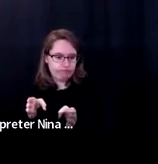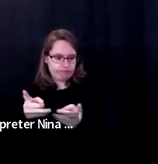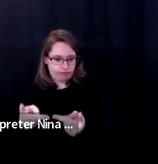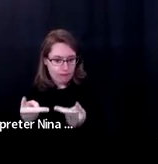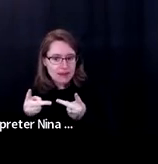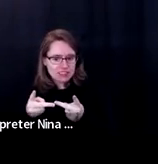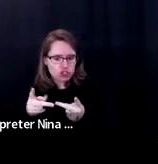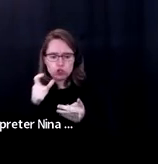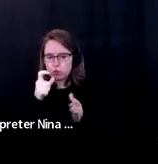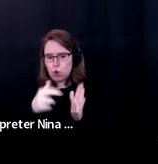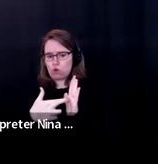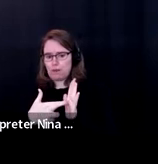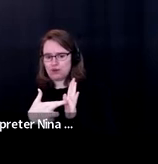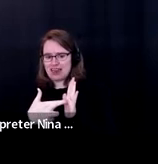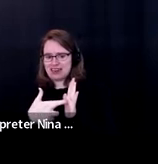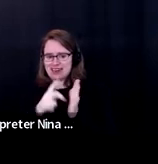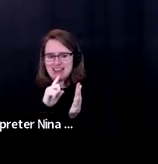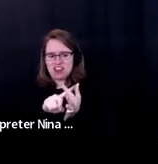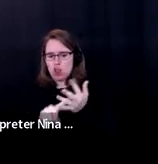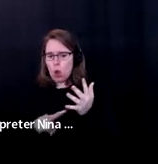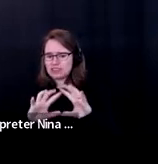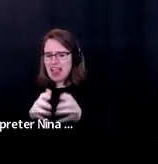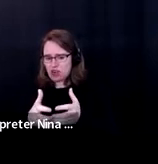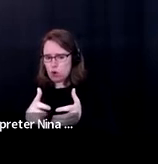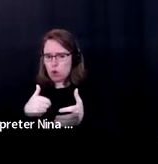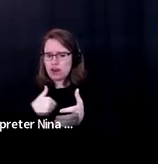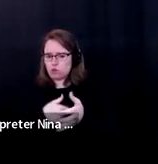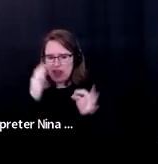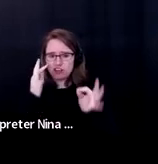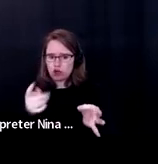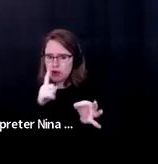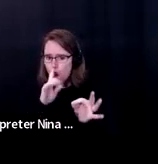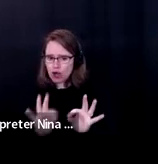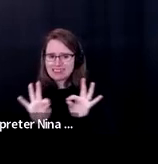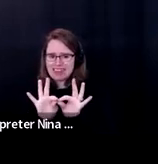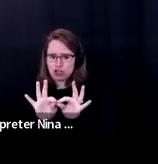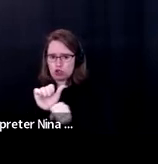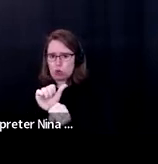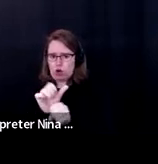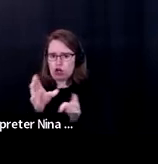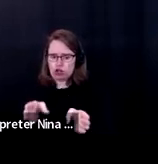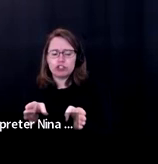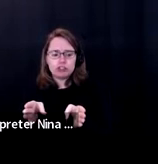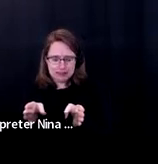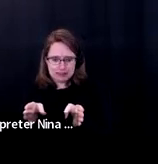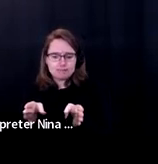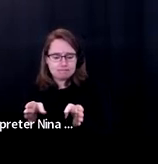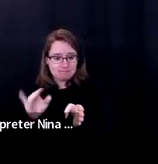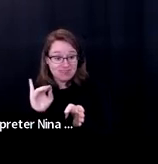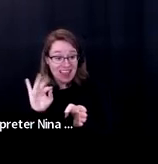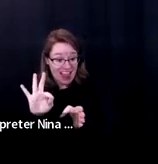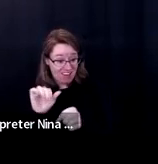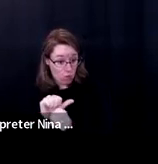that are represented in those categories that we've determined to be essential, that if the work